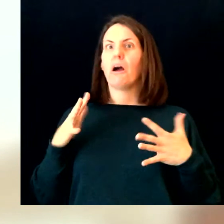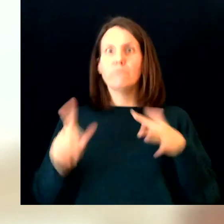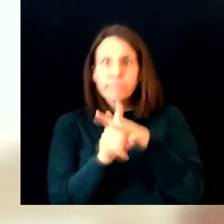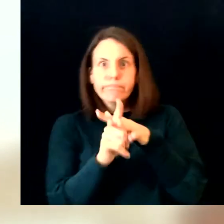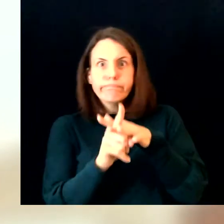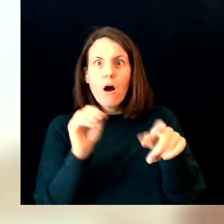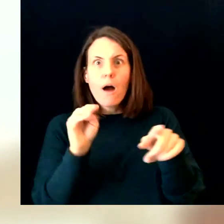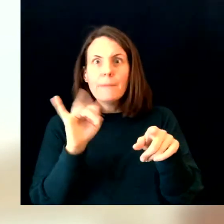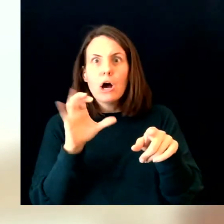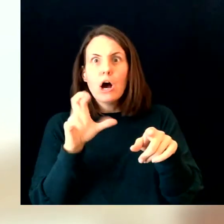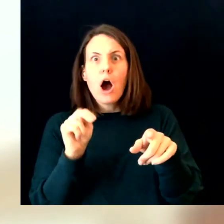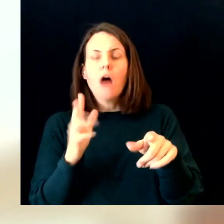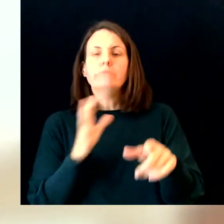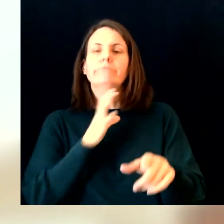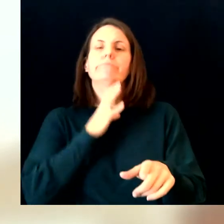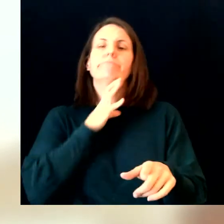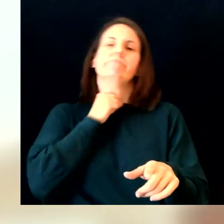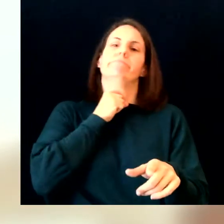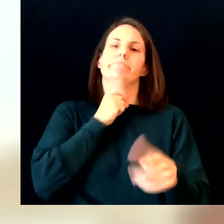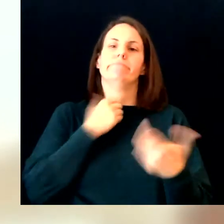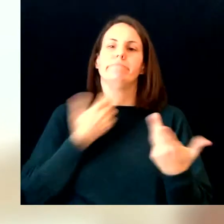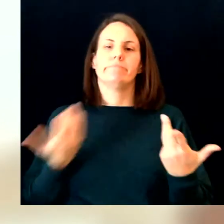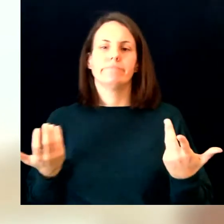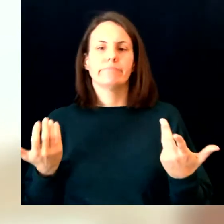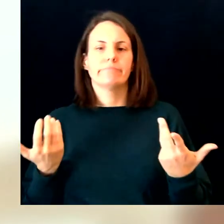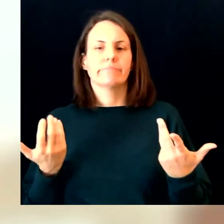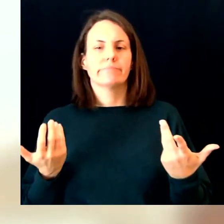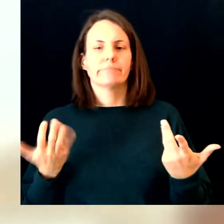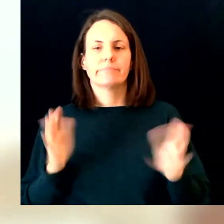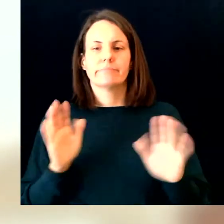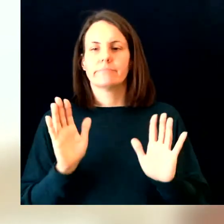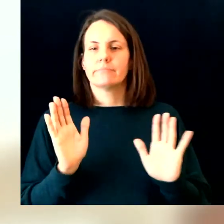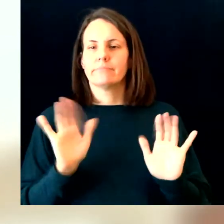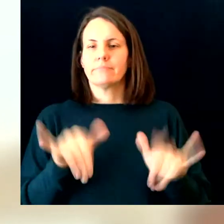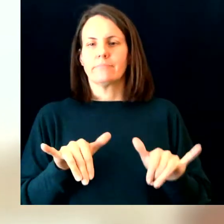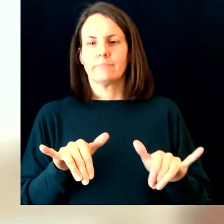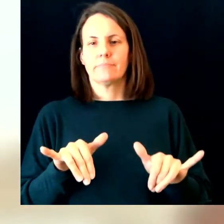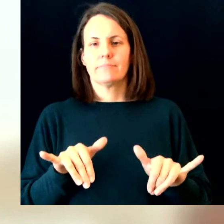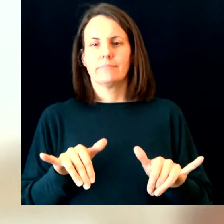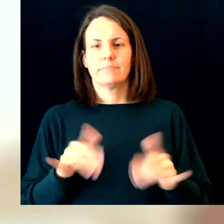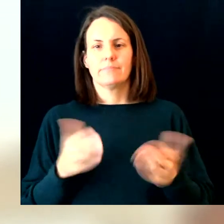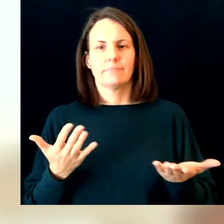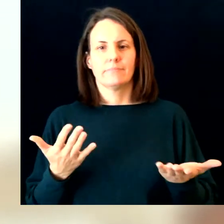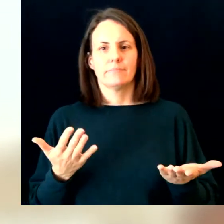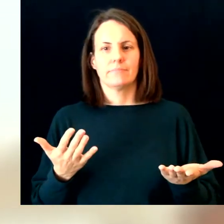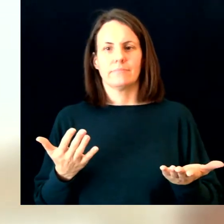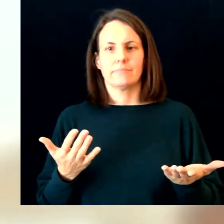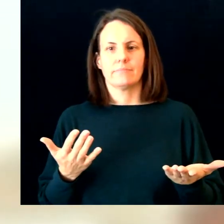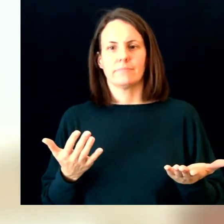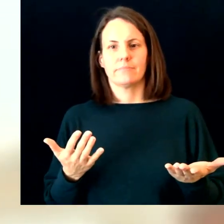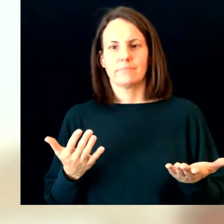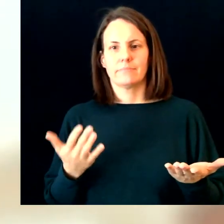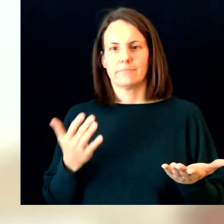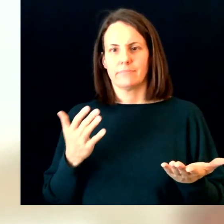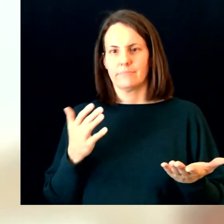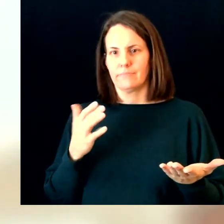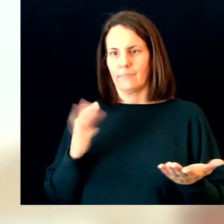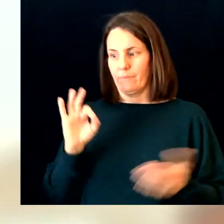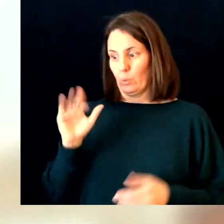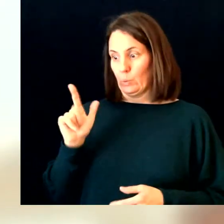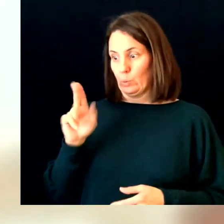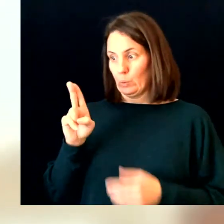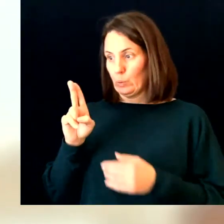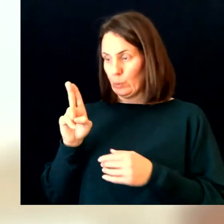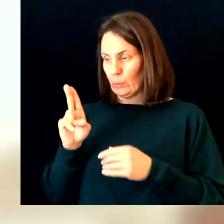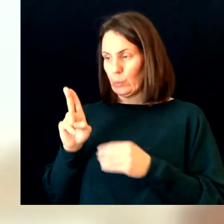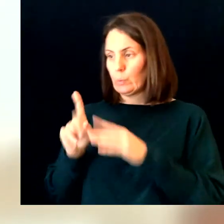influenza. And the fact that now we've seen very little of those, almost no Delta and all Omicron, really, I would say was not possible